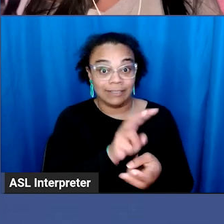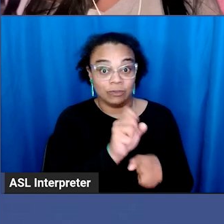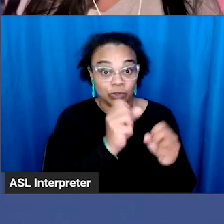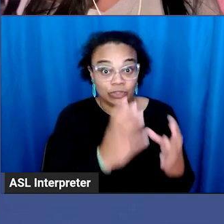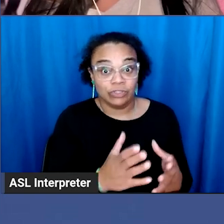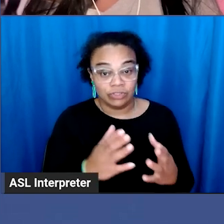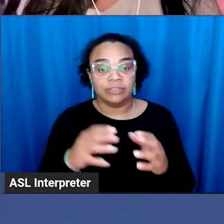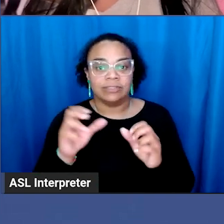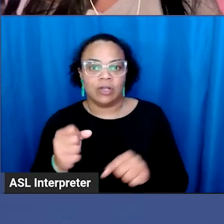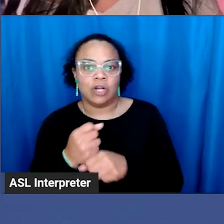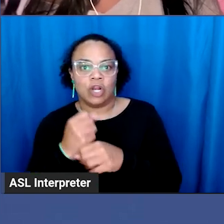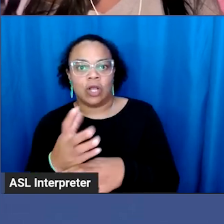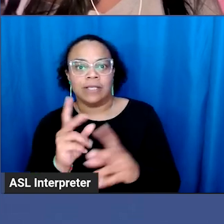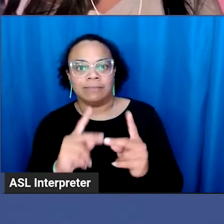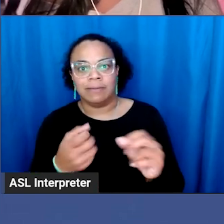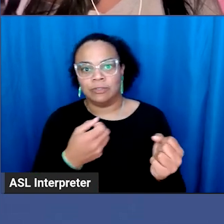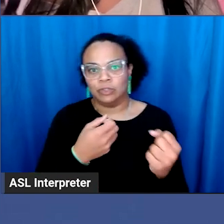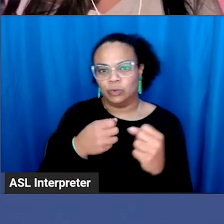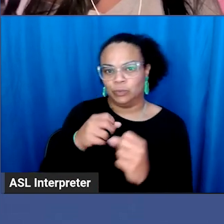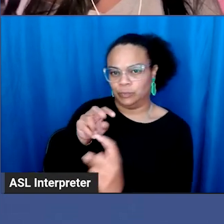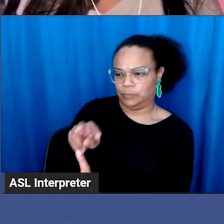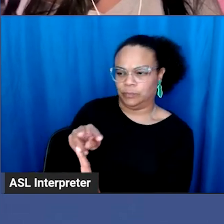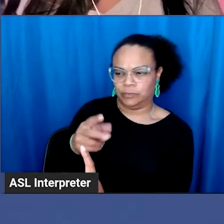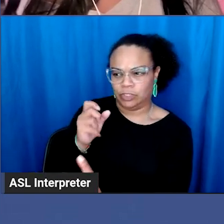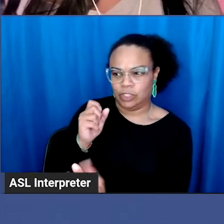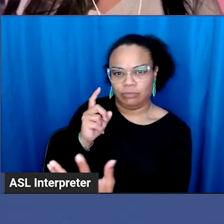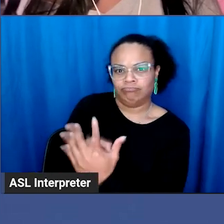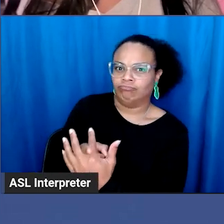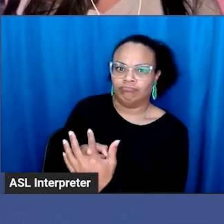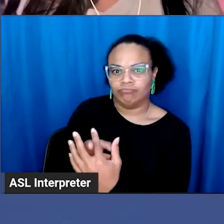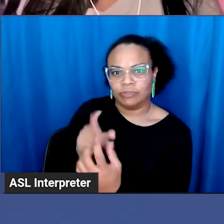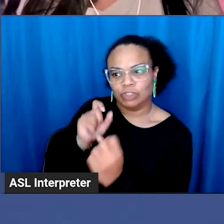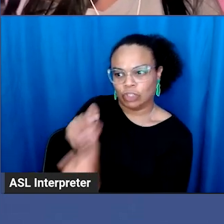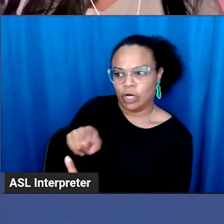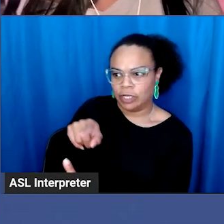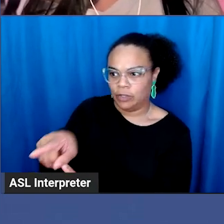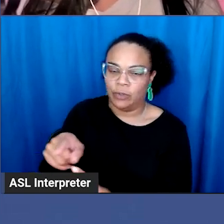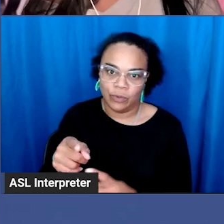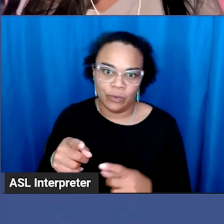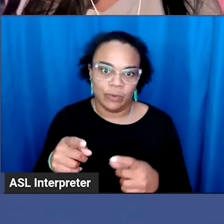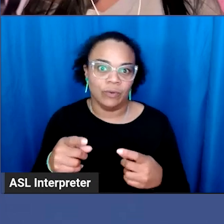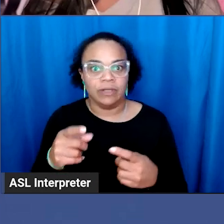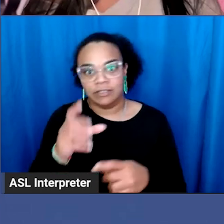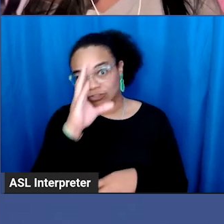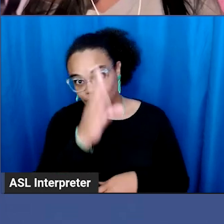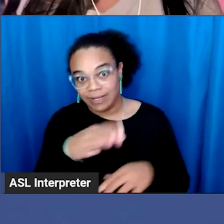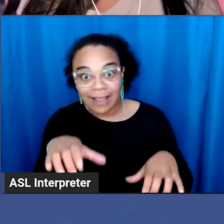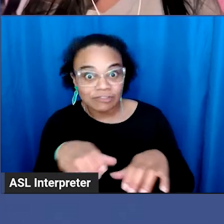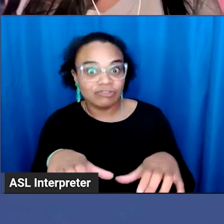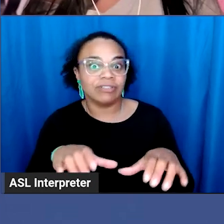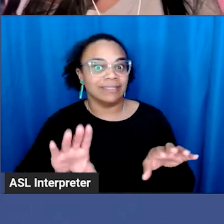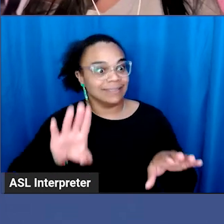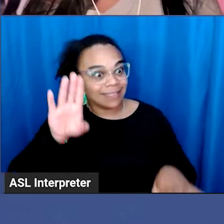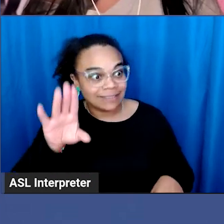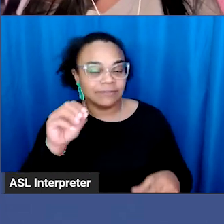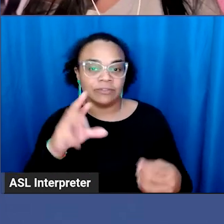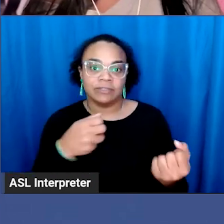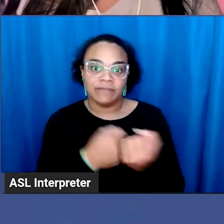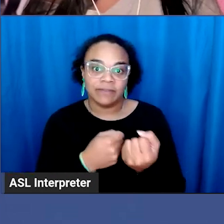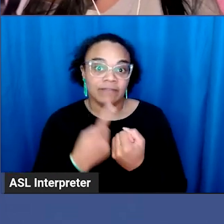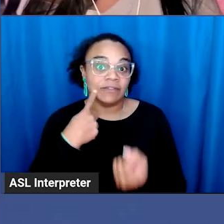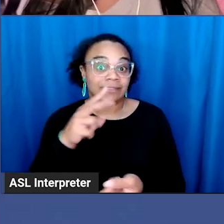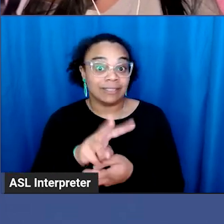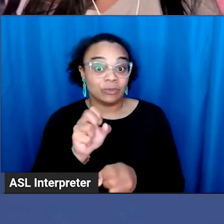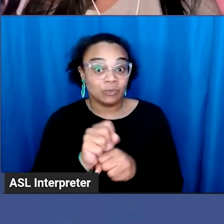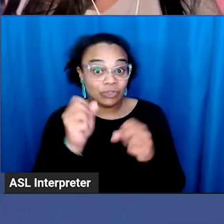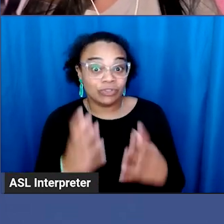with actions, do direct actions, testify. Advocating for other sex workers can lead to burnout,